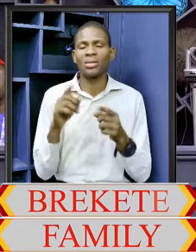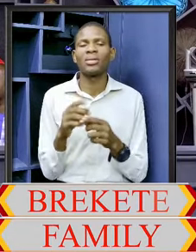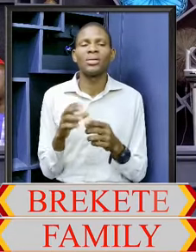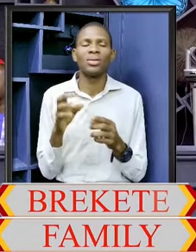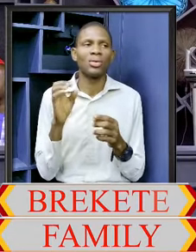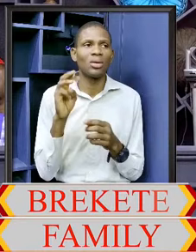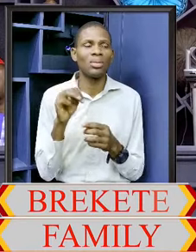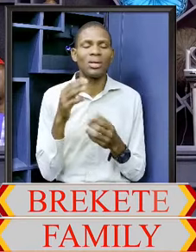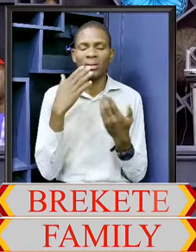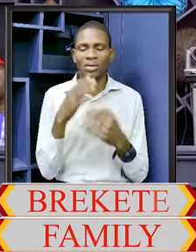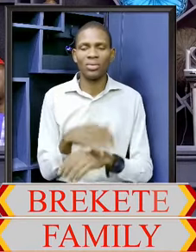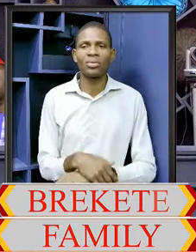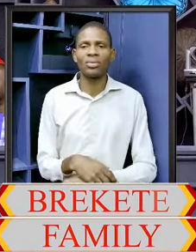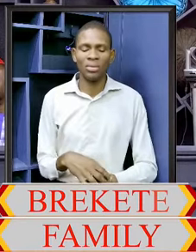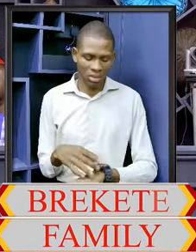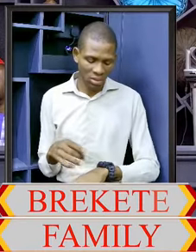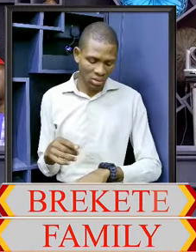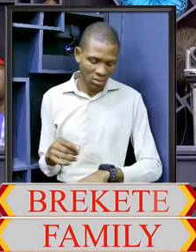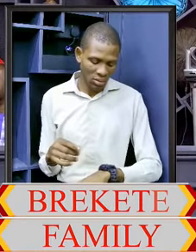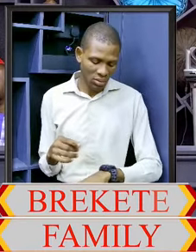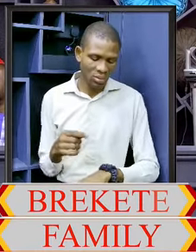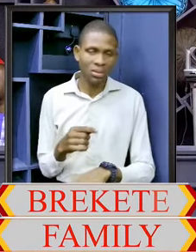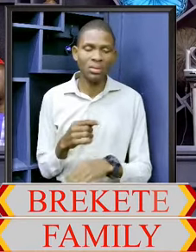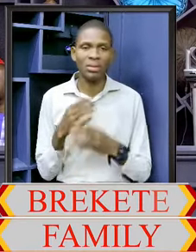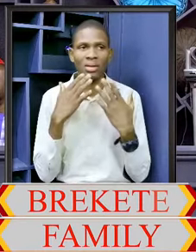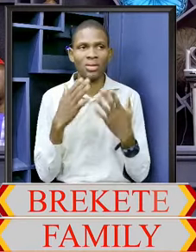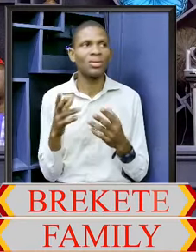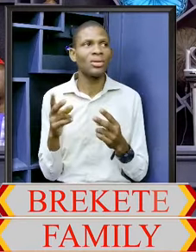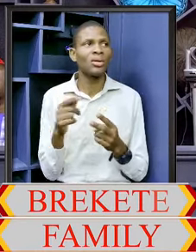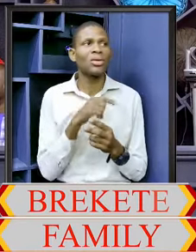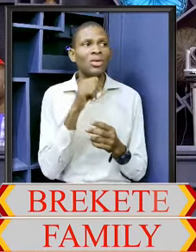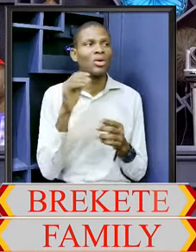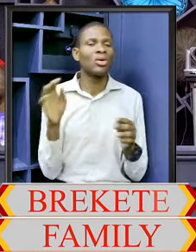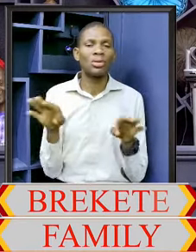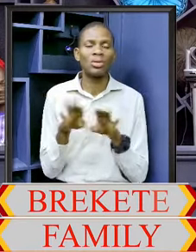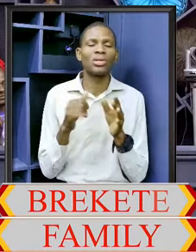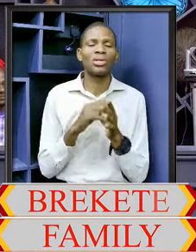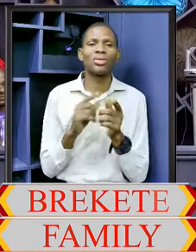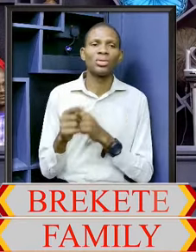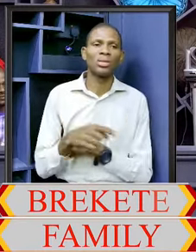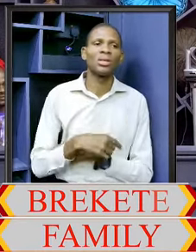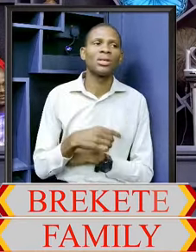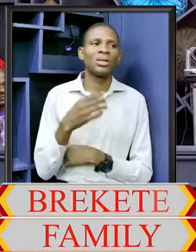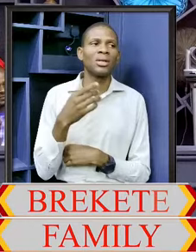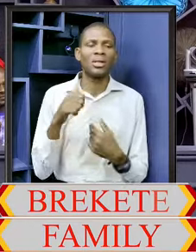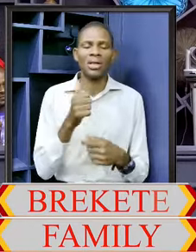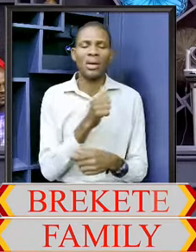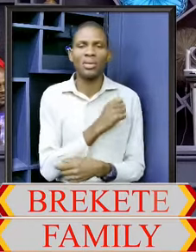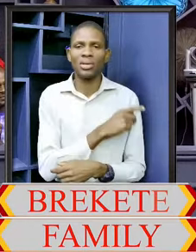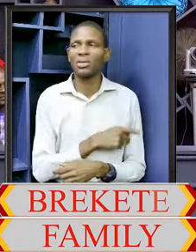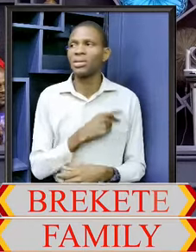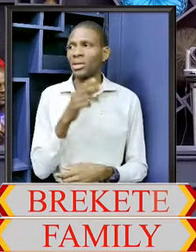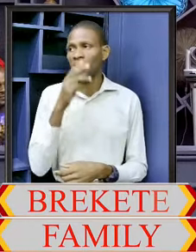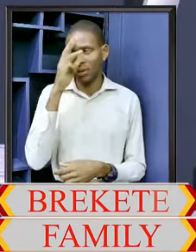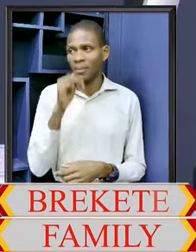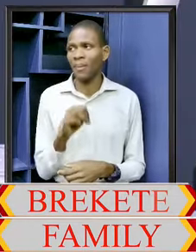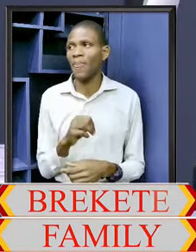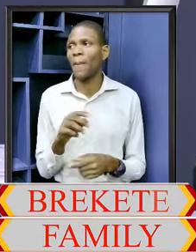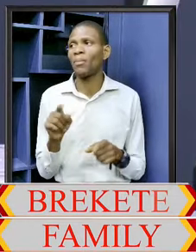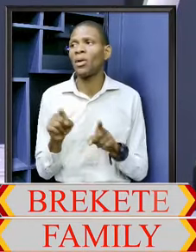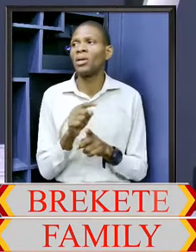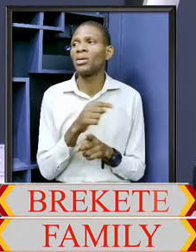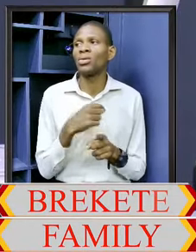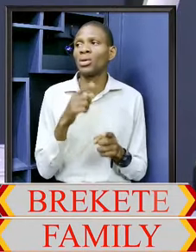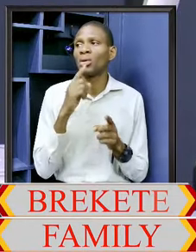there. Time Thank don't you. Reach. We no go close them today. Make we appreciate them. You see, as we all